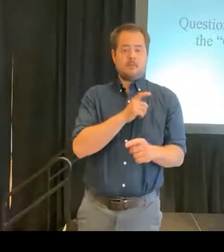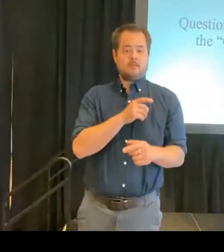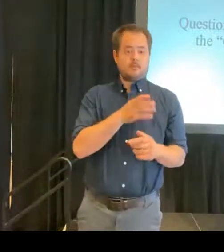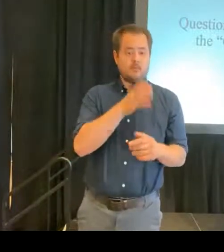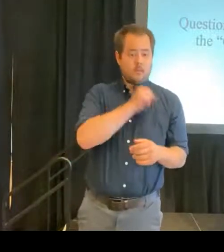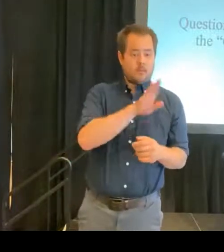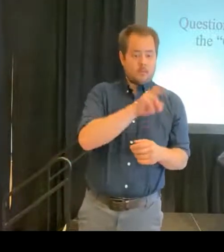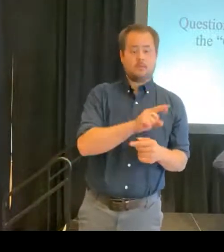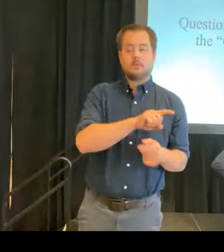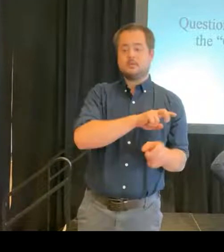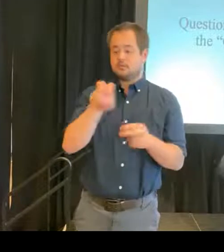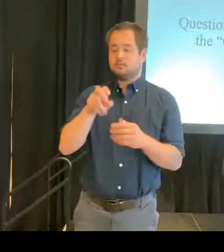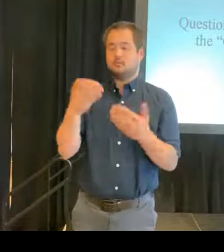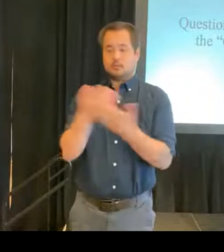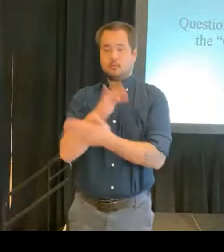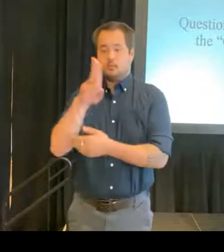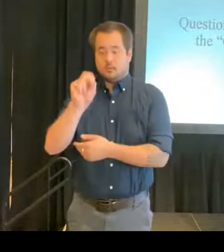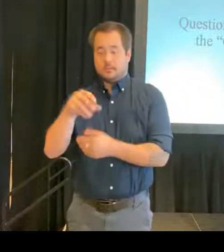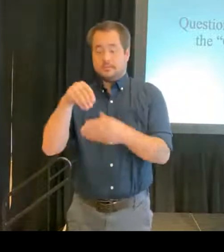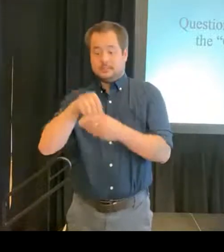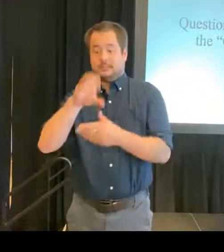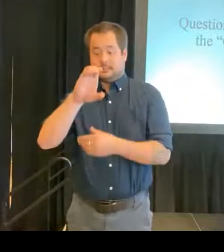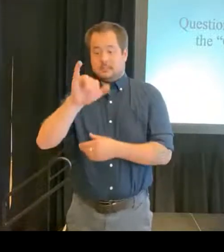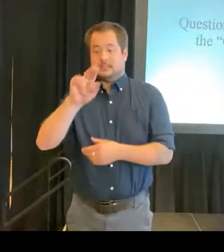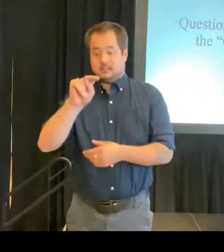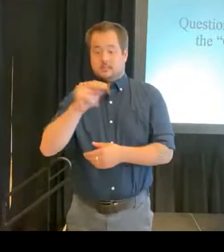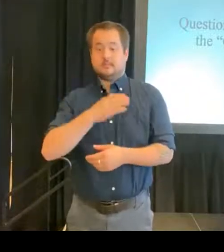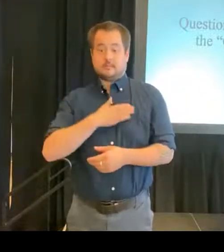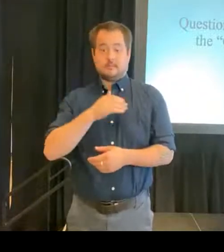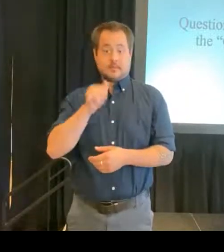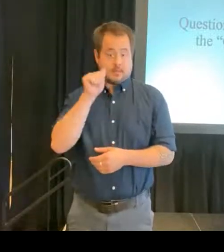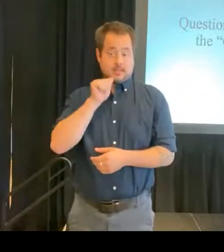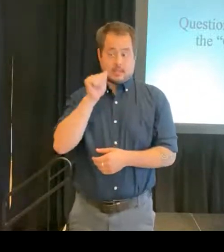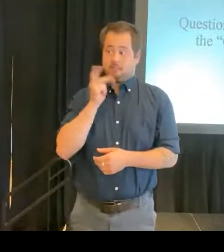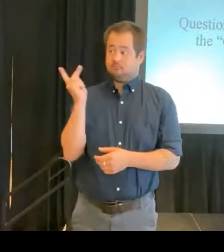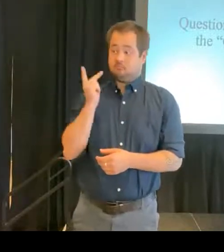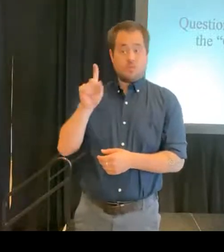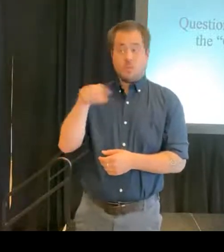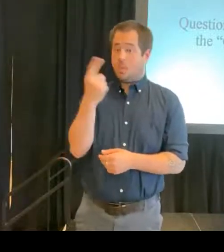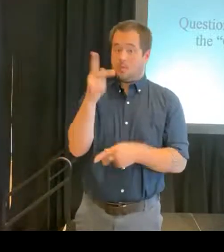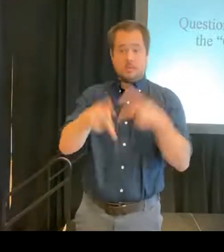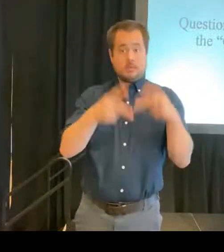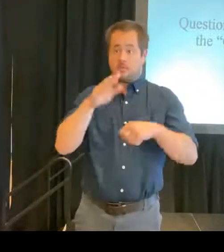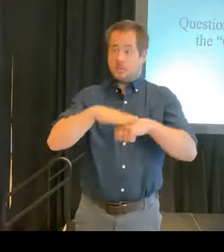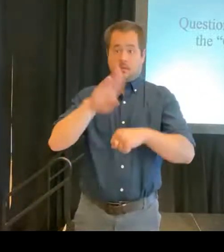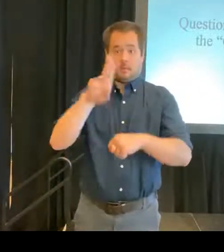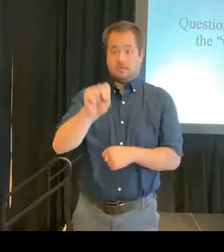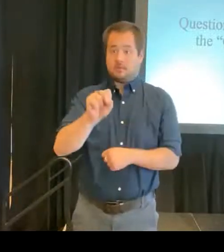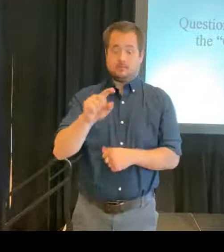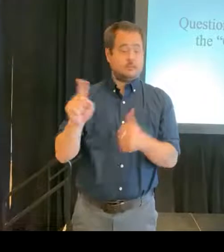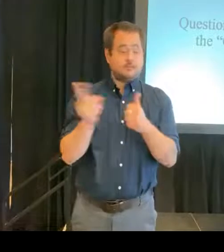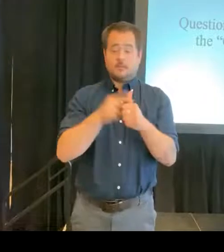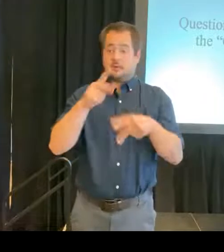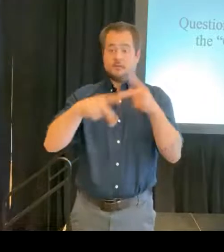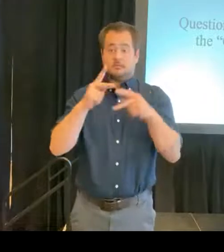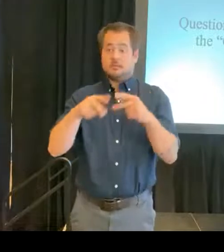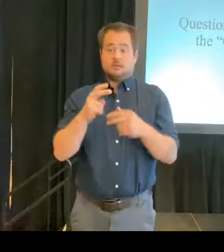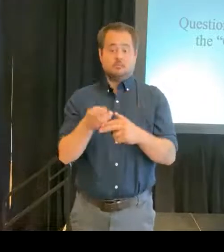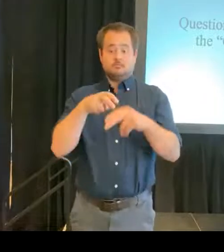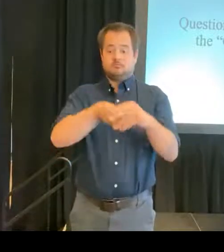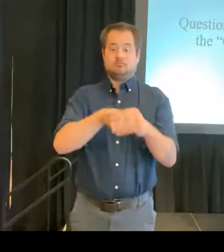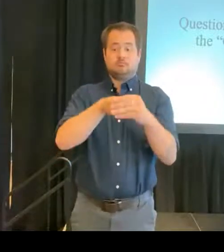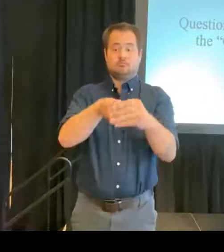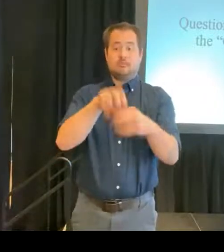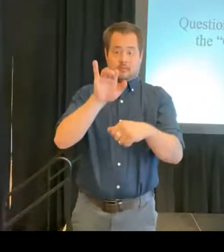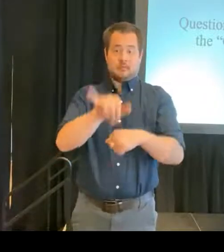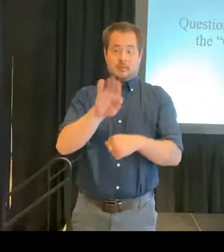to in Cincinnati, she said, and we were the only people on the bus, the first ones to get on the